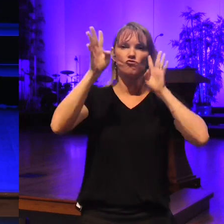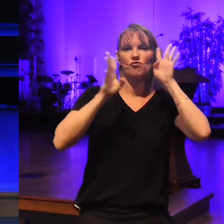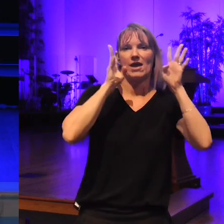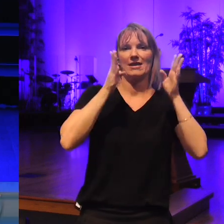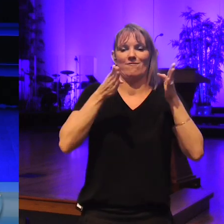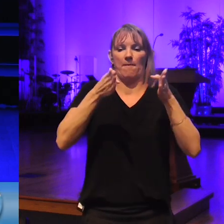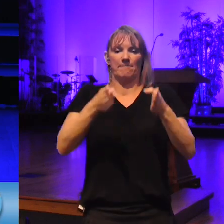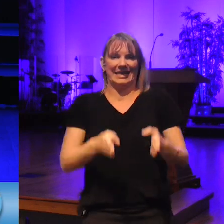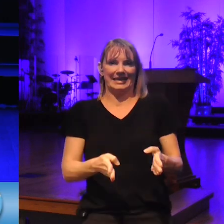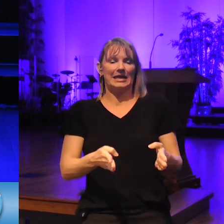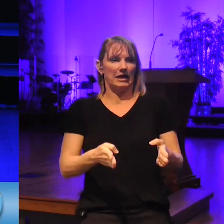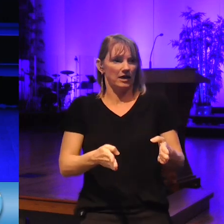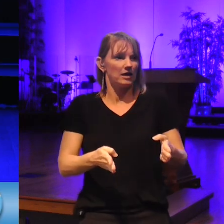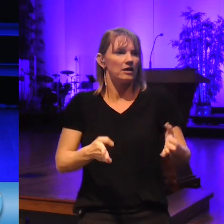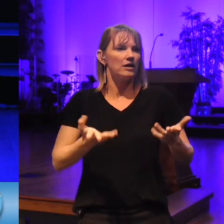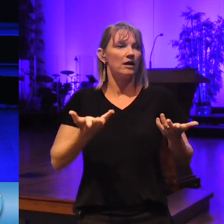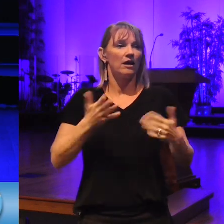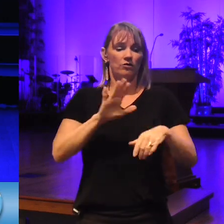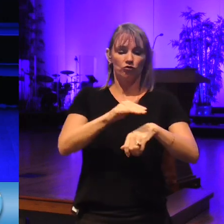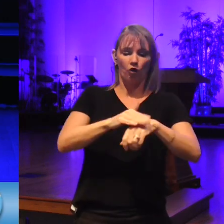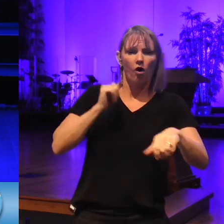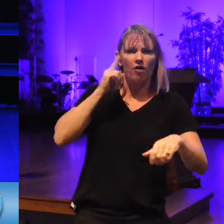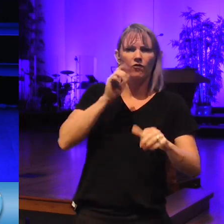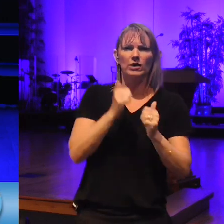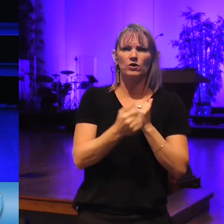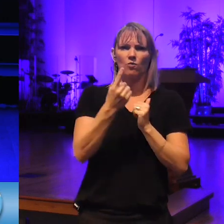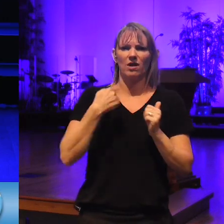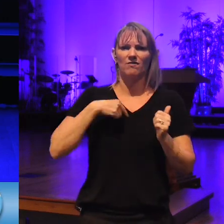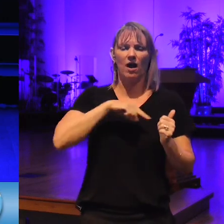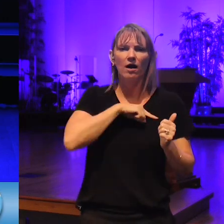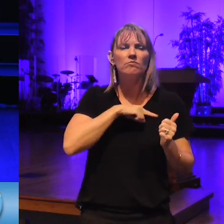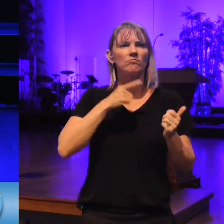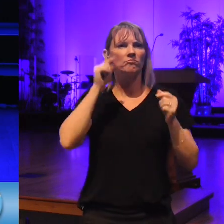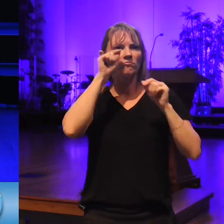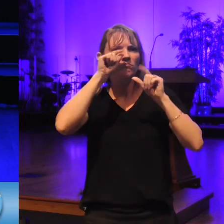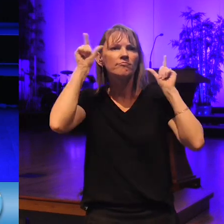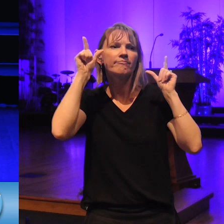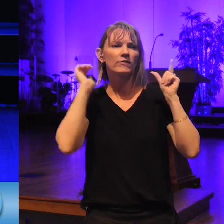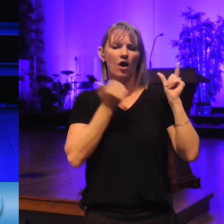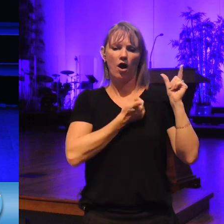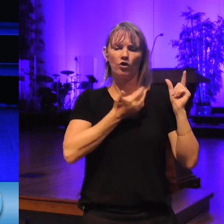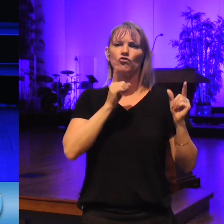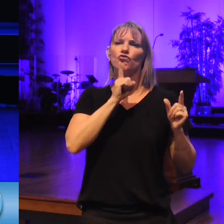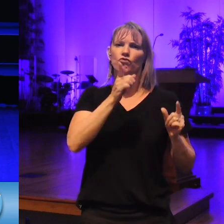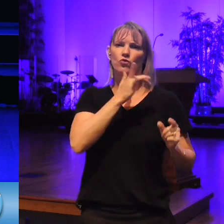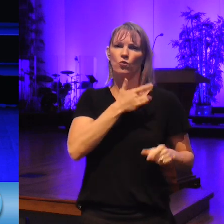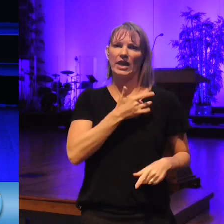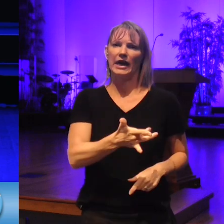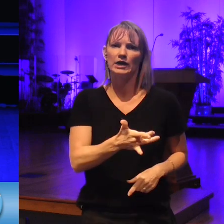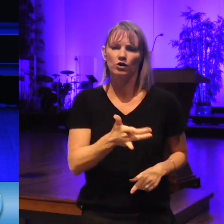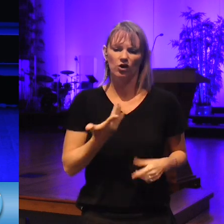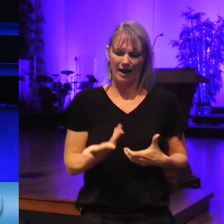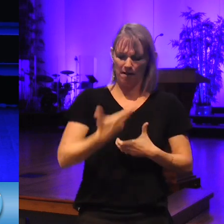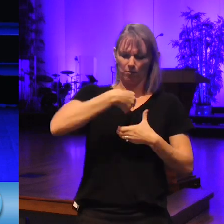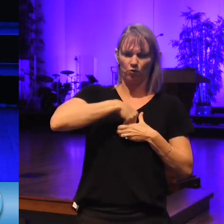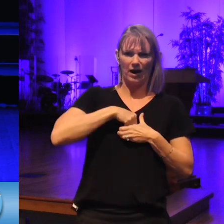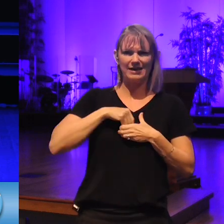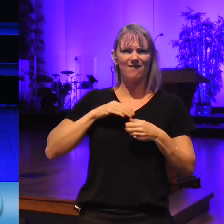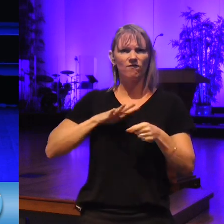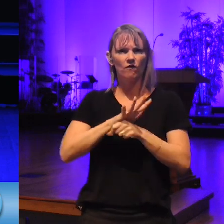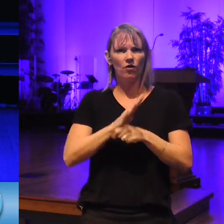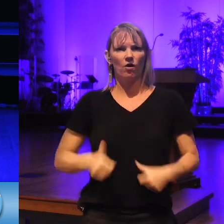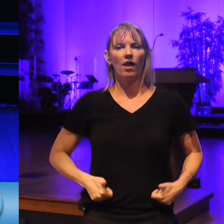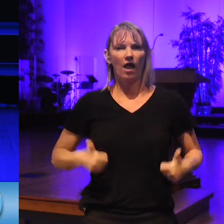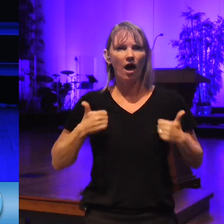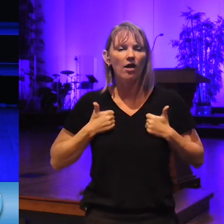being. It is a call to each one of us, a call to awaken to our true nature and embrace the fullness of